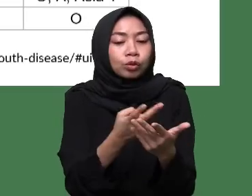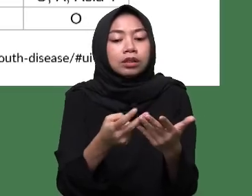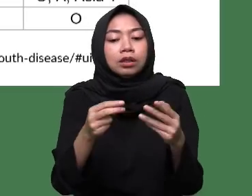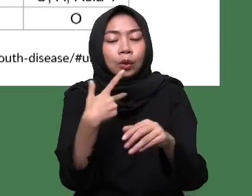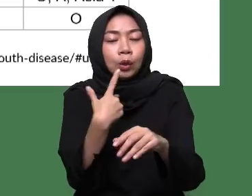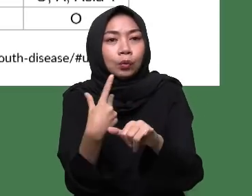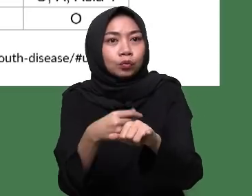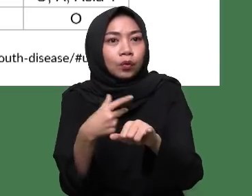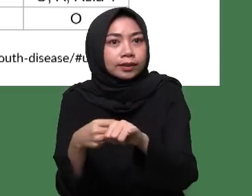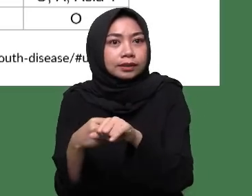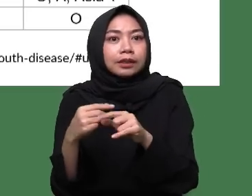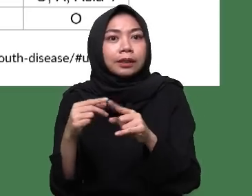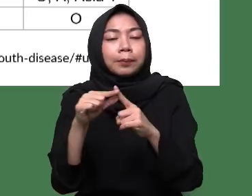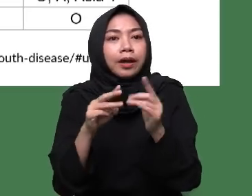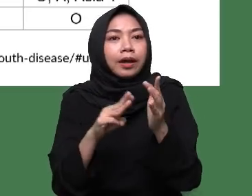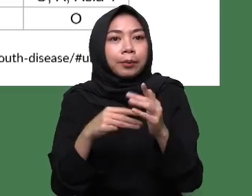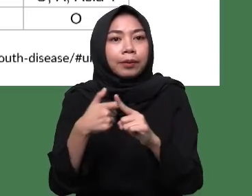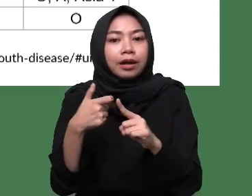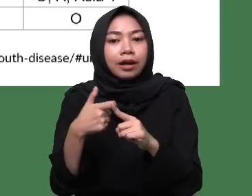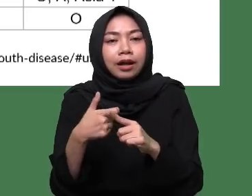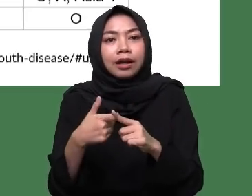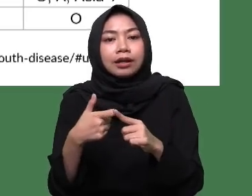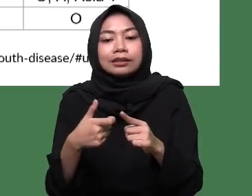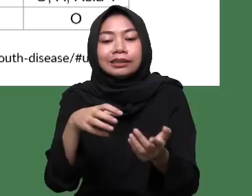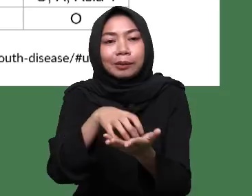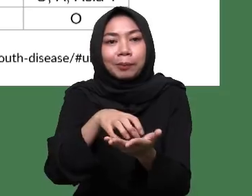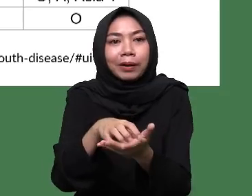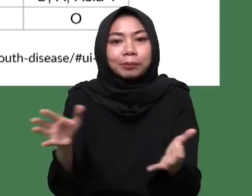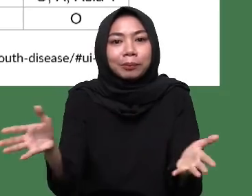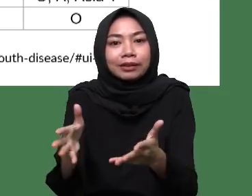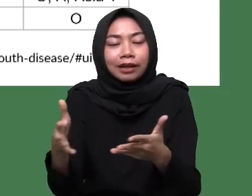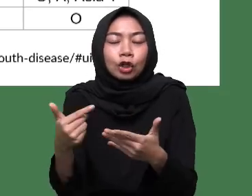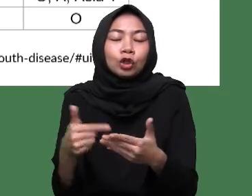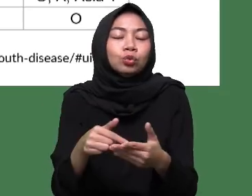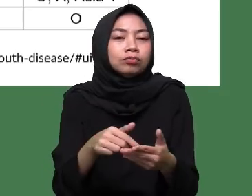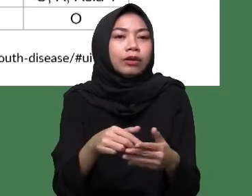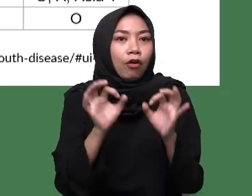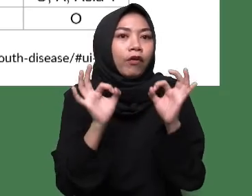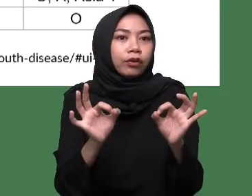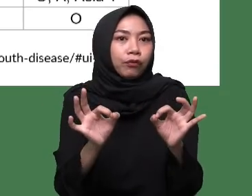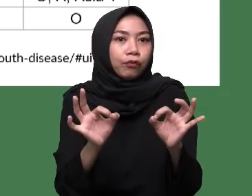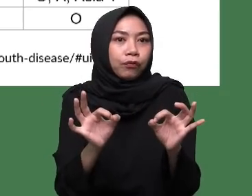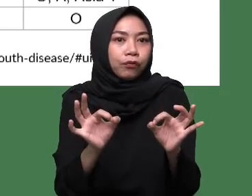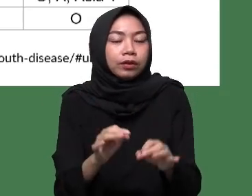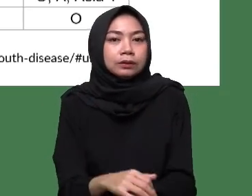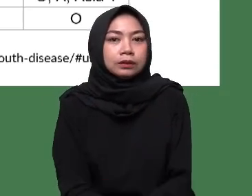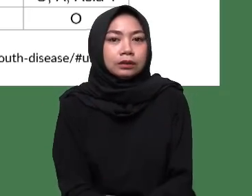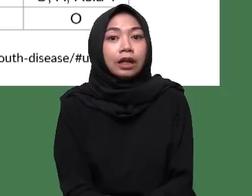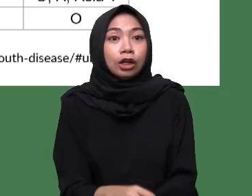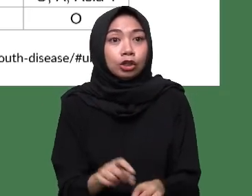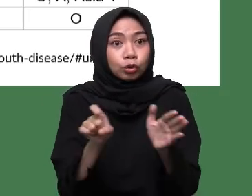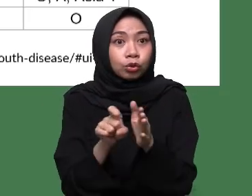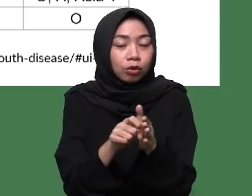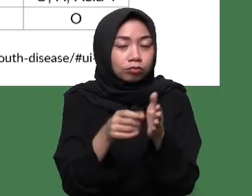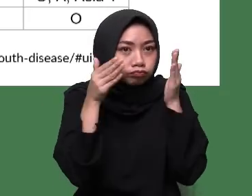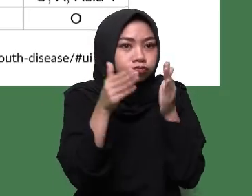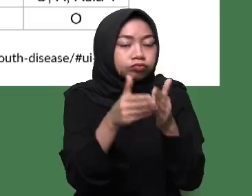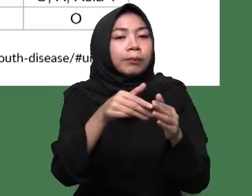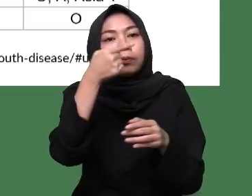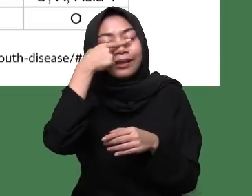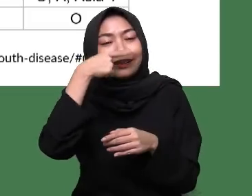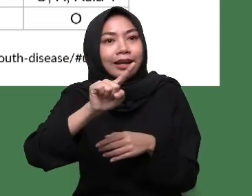financial impact of FMD on smallholders' livelihood in Southeast Asia. Specifically, in Thailand, government has been